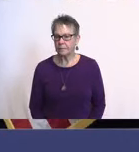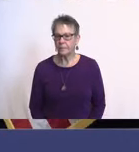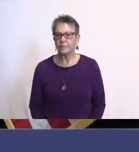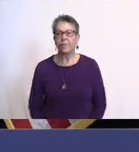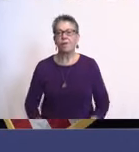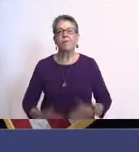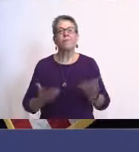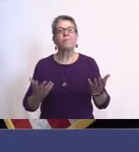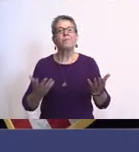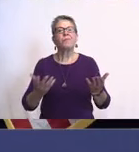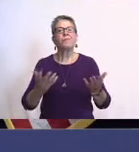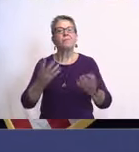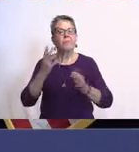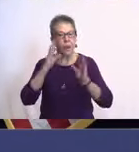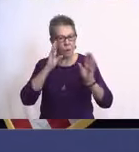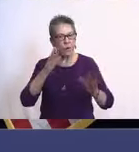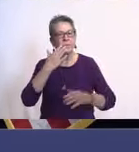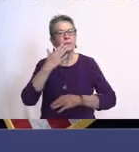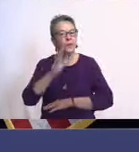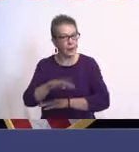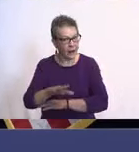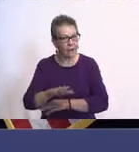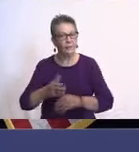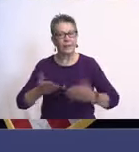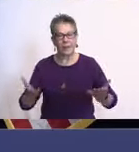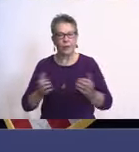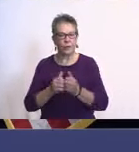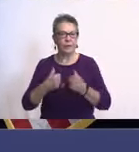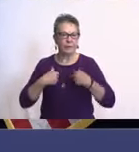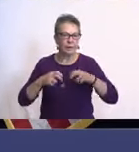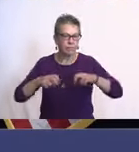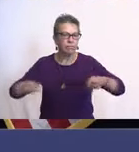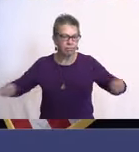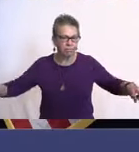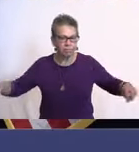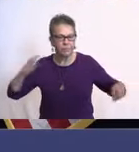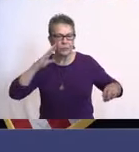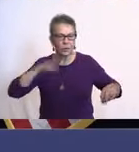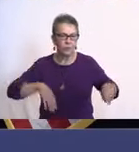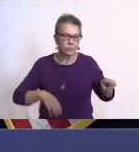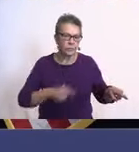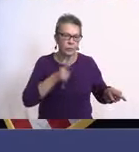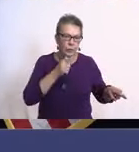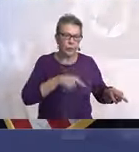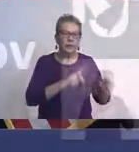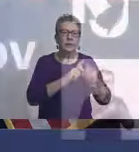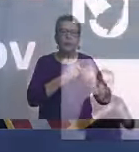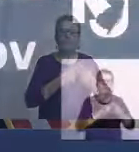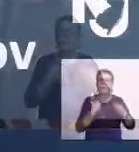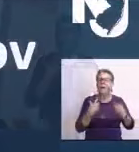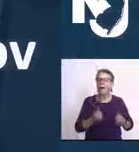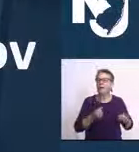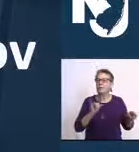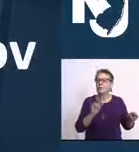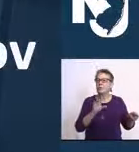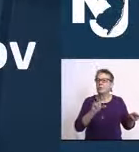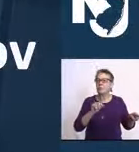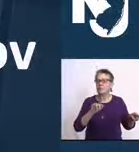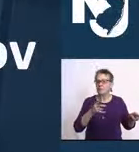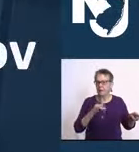Good afternoon, everybody. I'm here with the woman to my right, the Commissioner of the Department of Health, who needs no introduction, Judy Persicelli. To her right, the